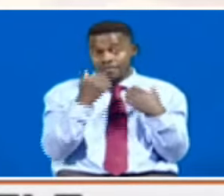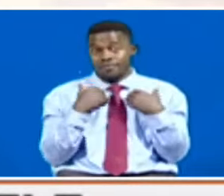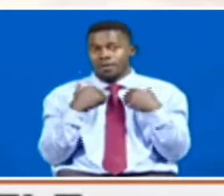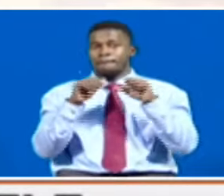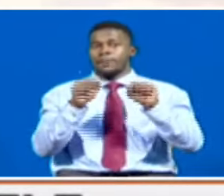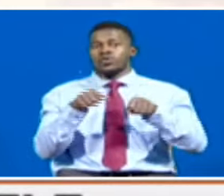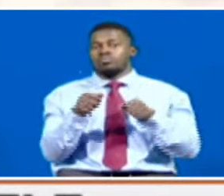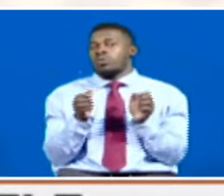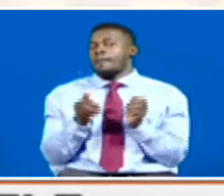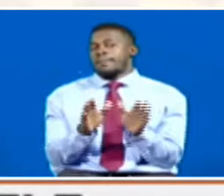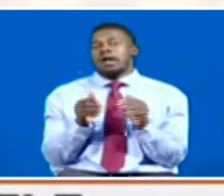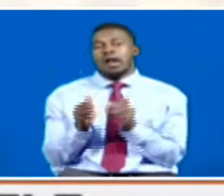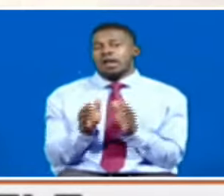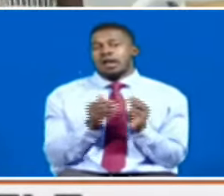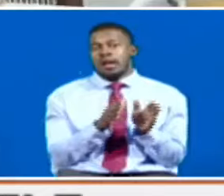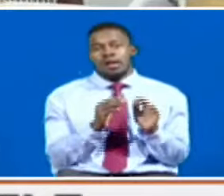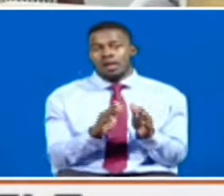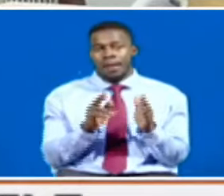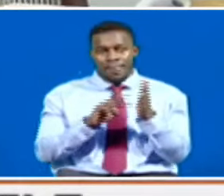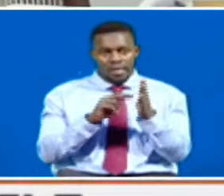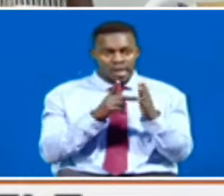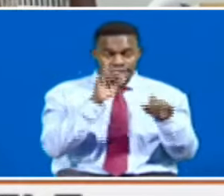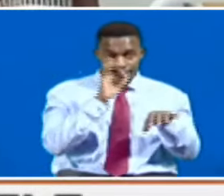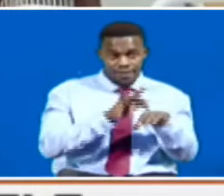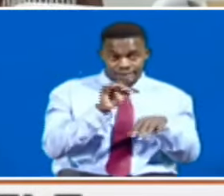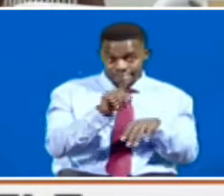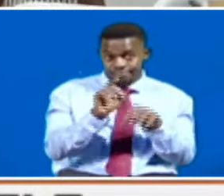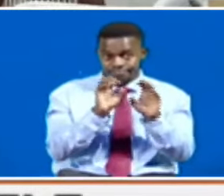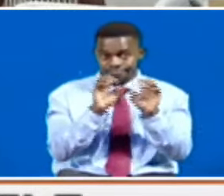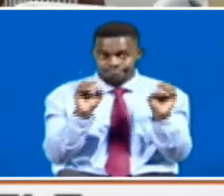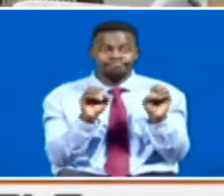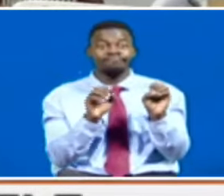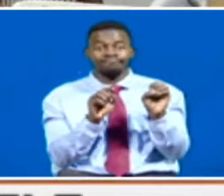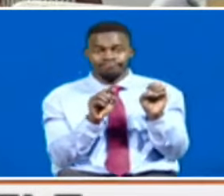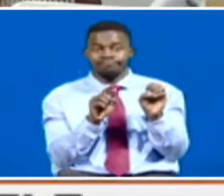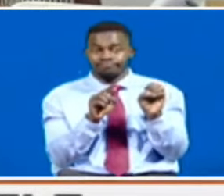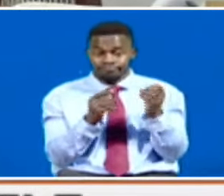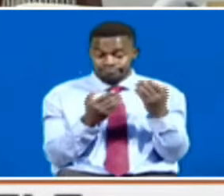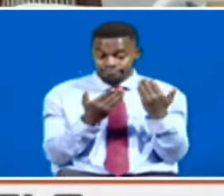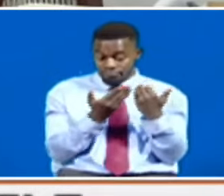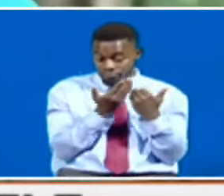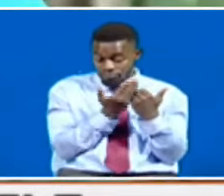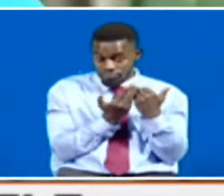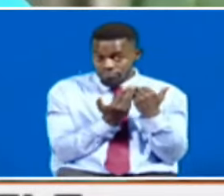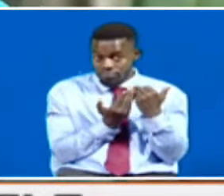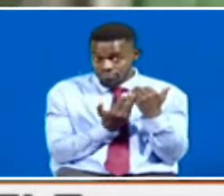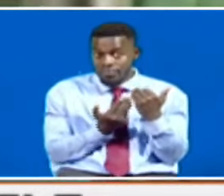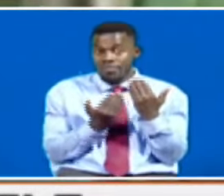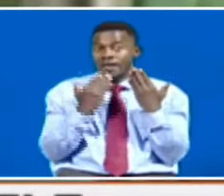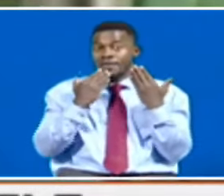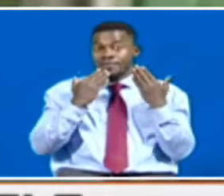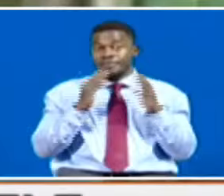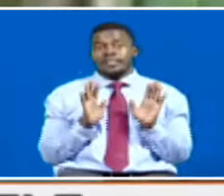comfortably. Him getting to the hospital for surgery was by sheer luck, if not coincidence.